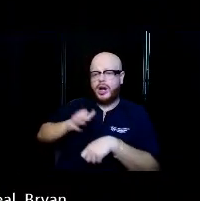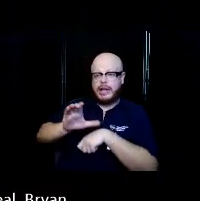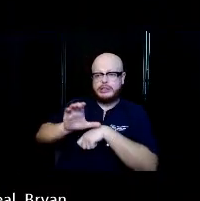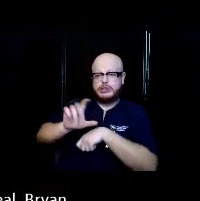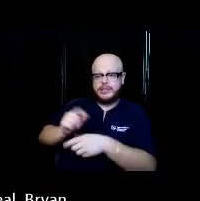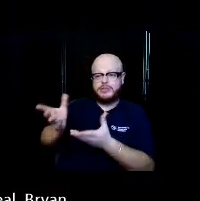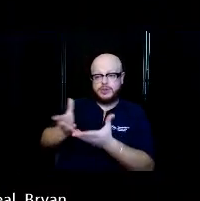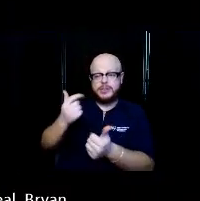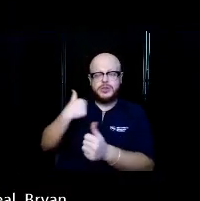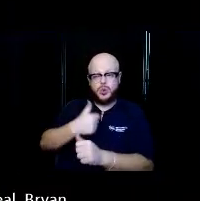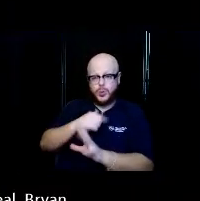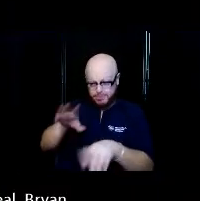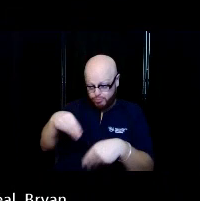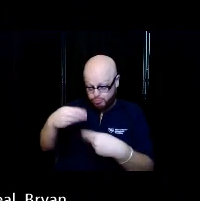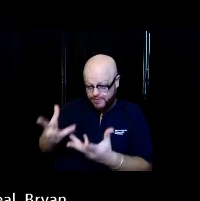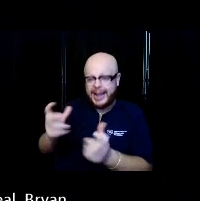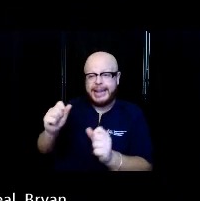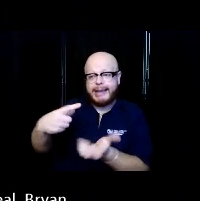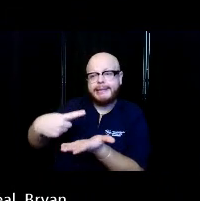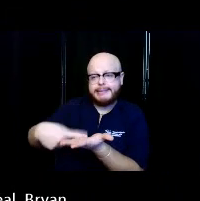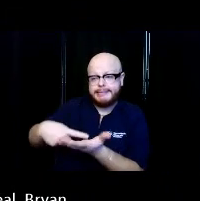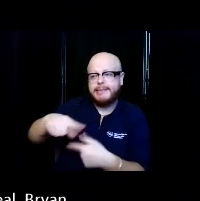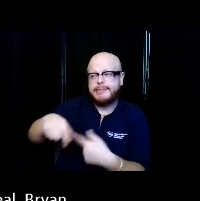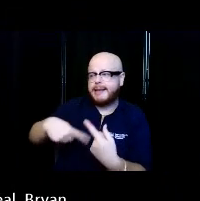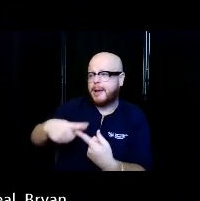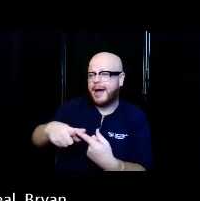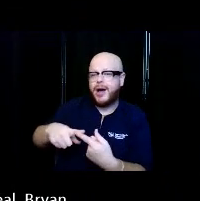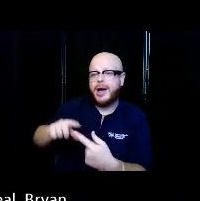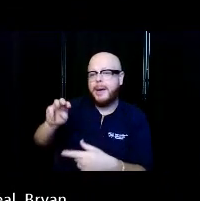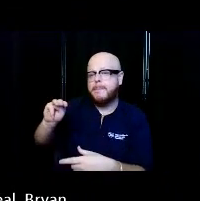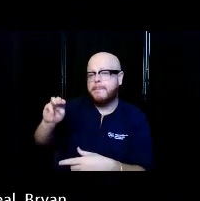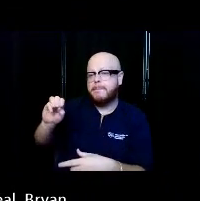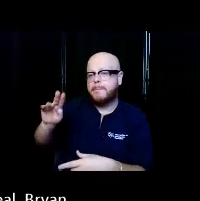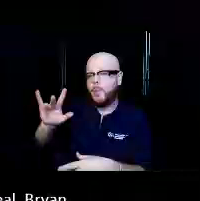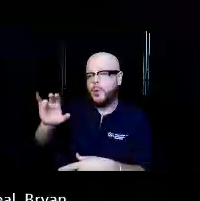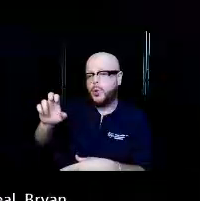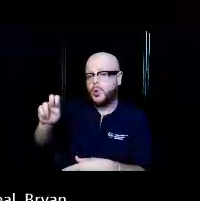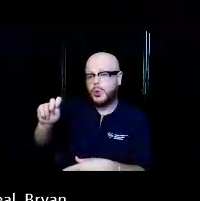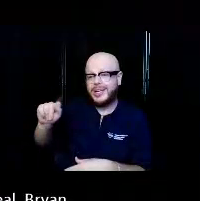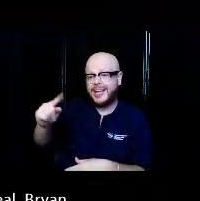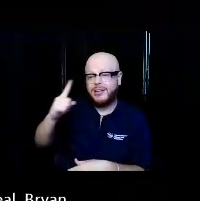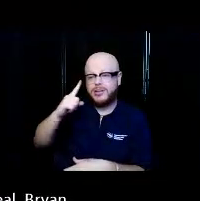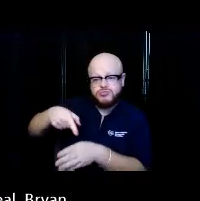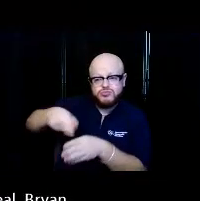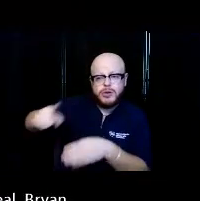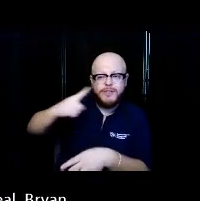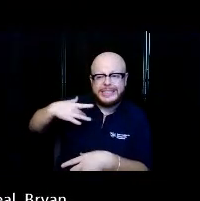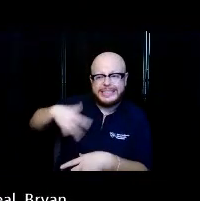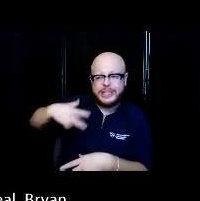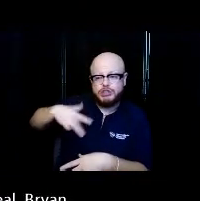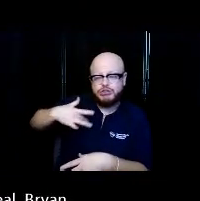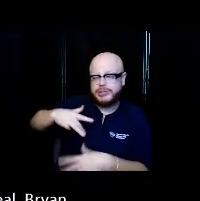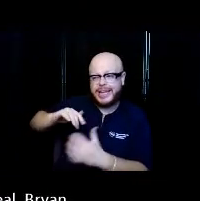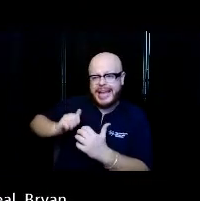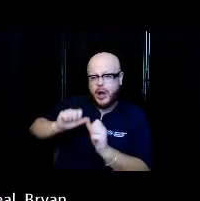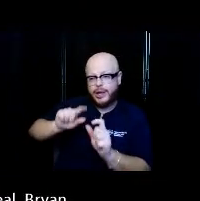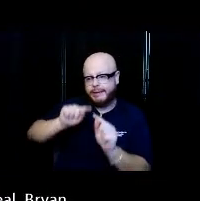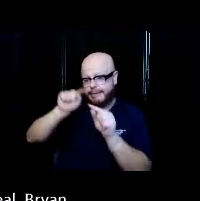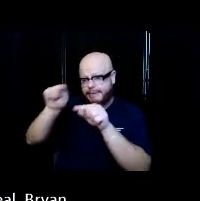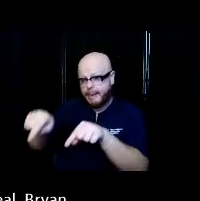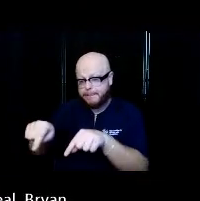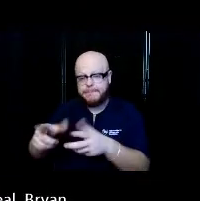partners, can discuss this goal and can do the research to collect information on how you could create a mobile sensory unit,